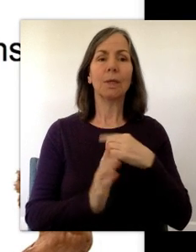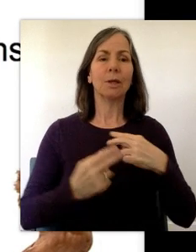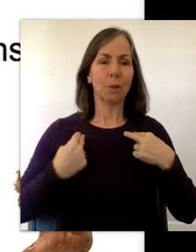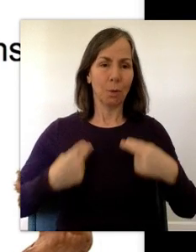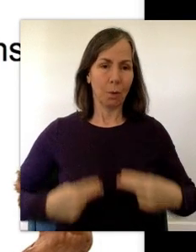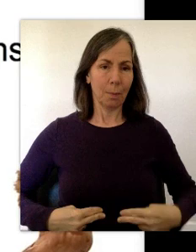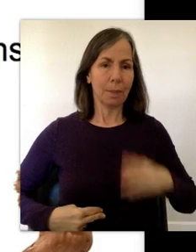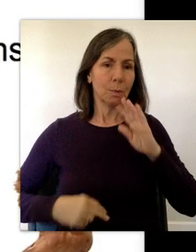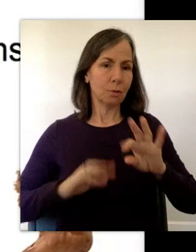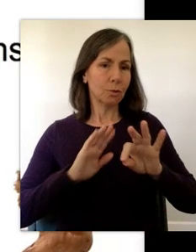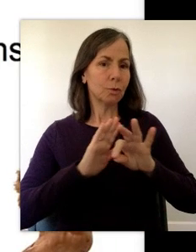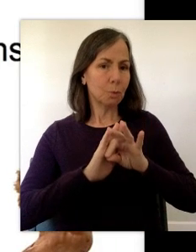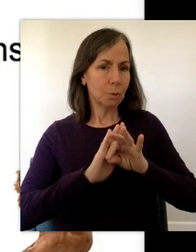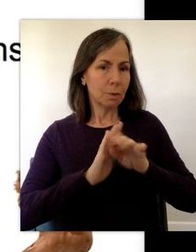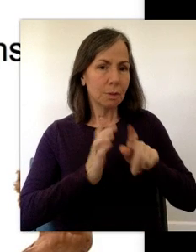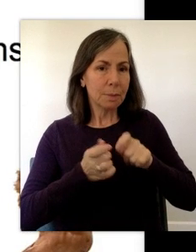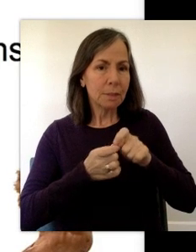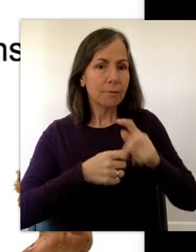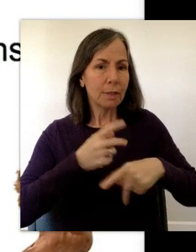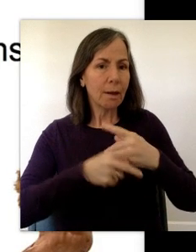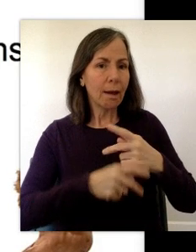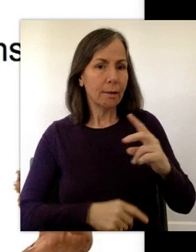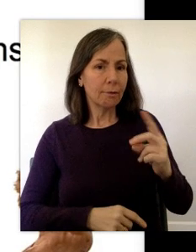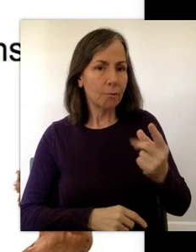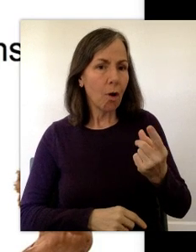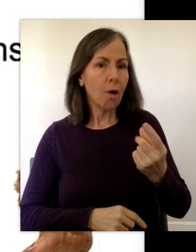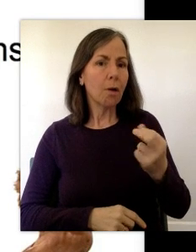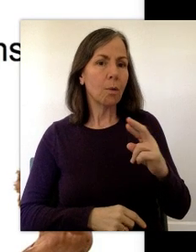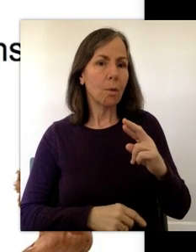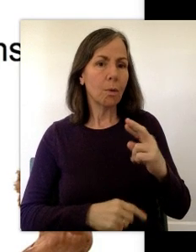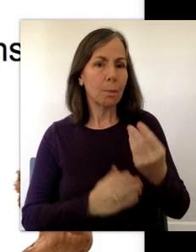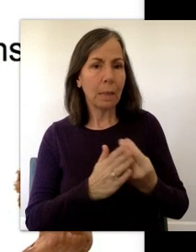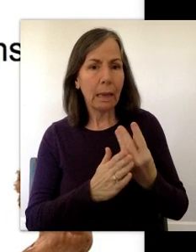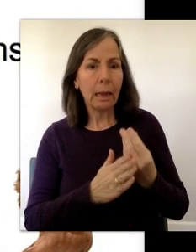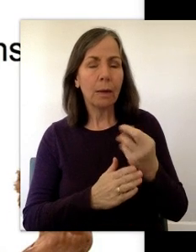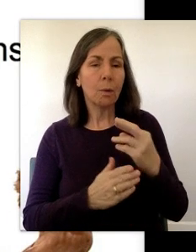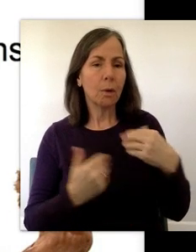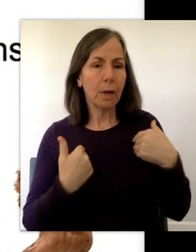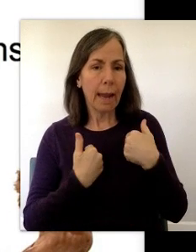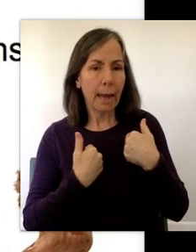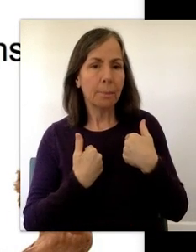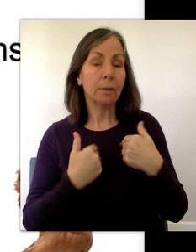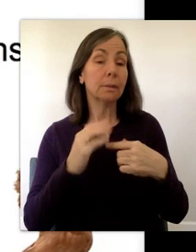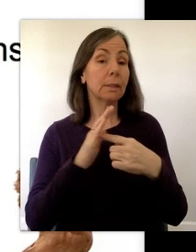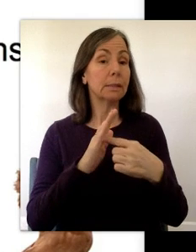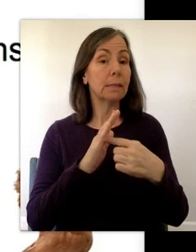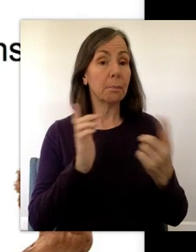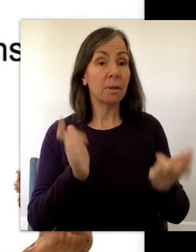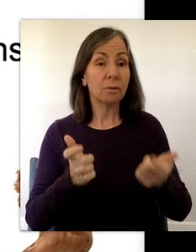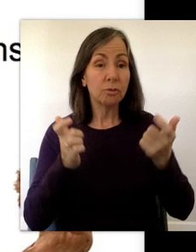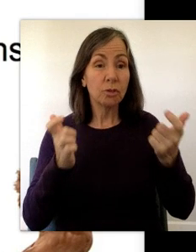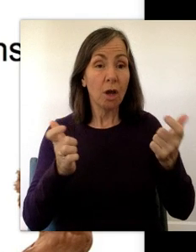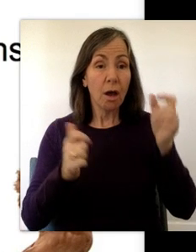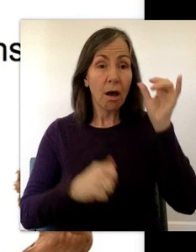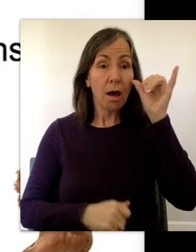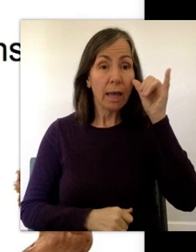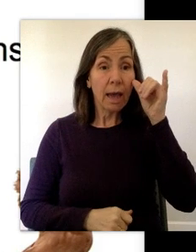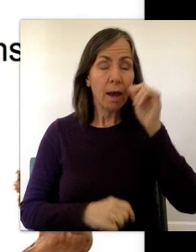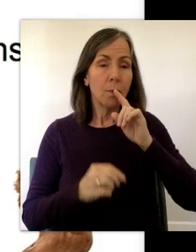to allow the organisms to do best. So like the biggest cows, the